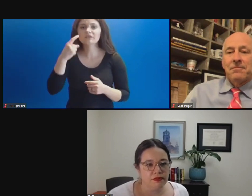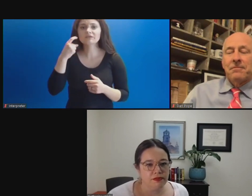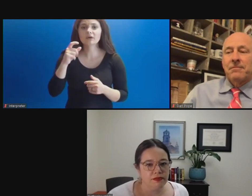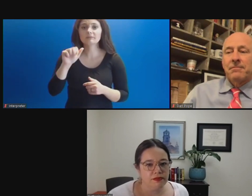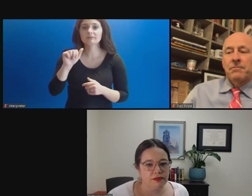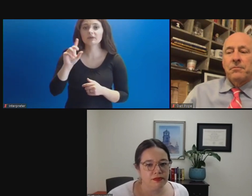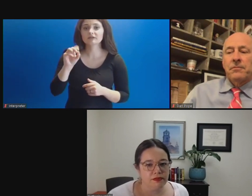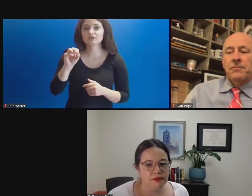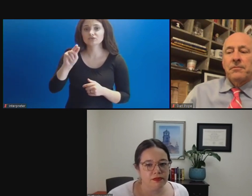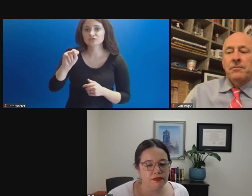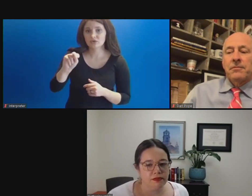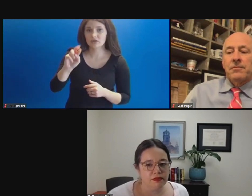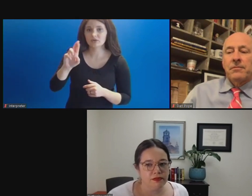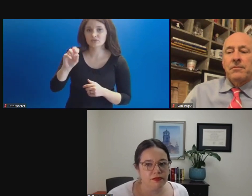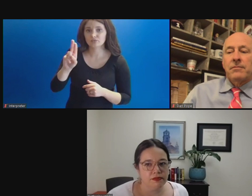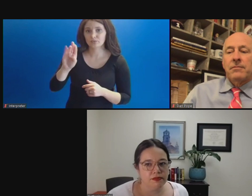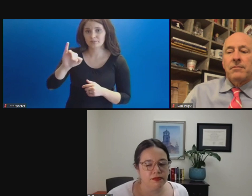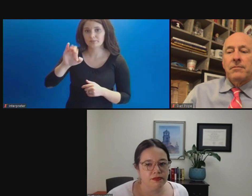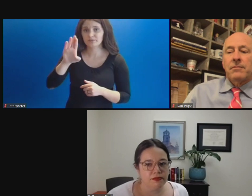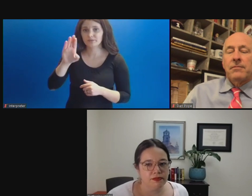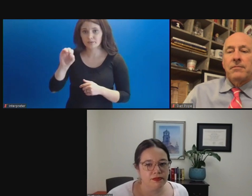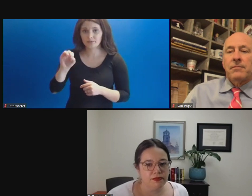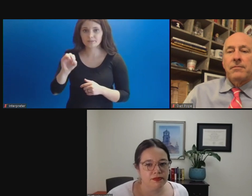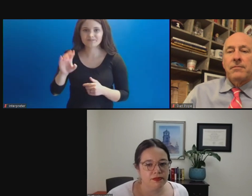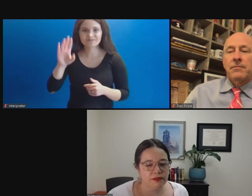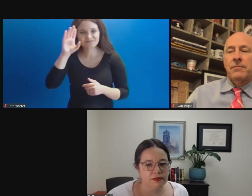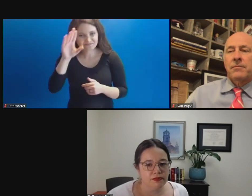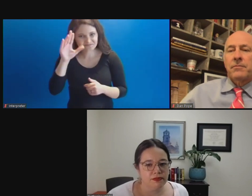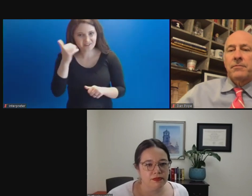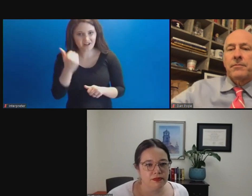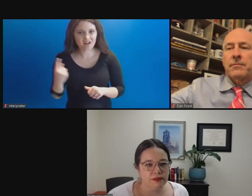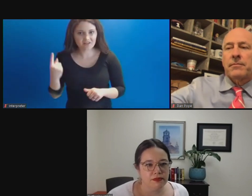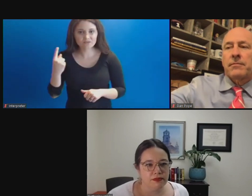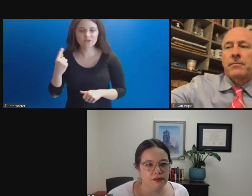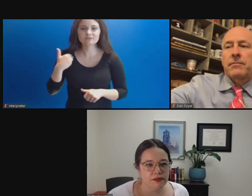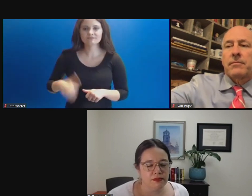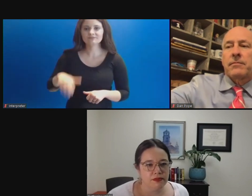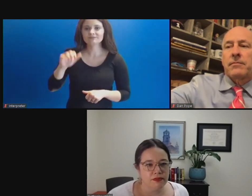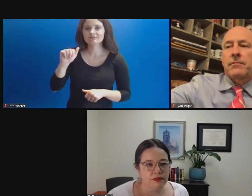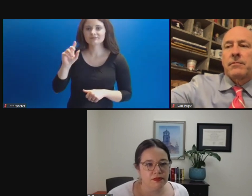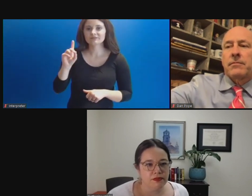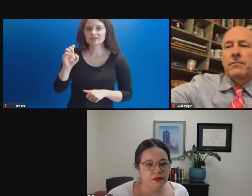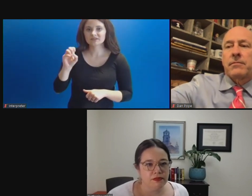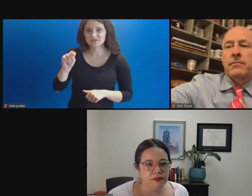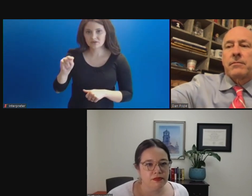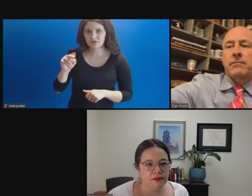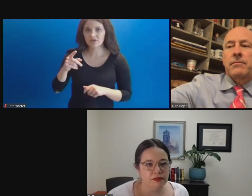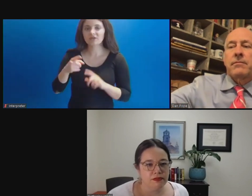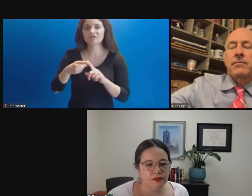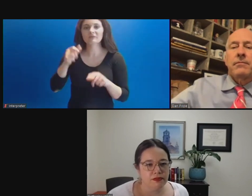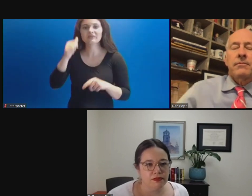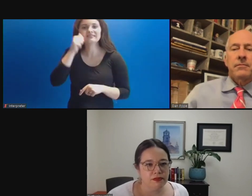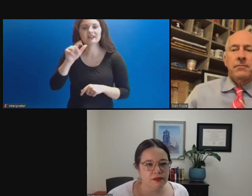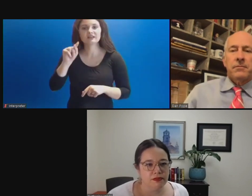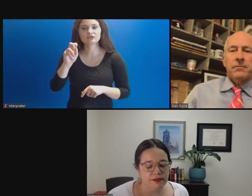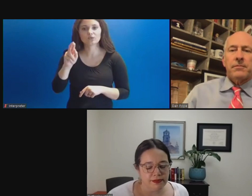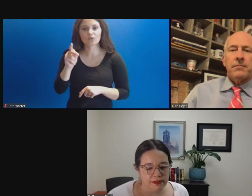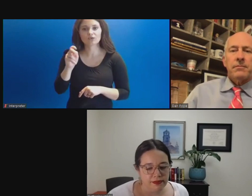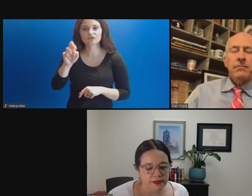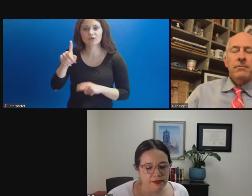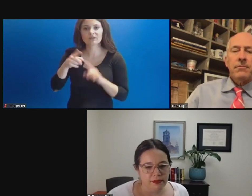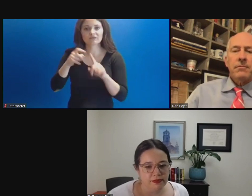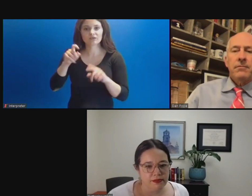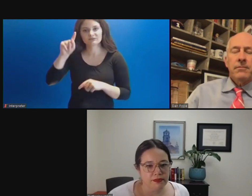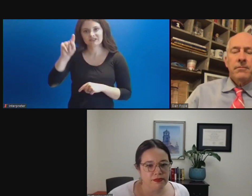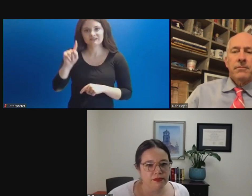Adon? Hang on. Hi, everyone. I'm Adon Rubio from the Daily Torador newspaper at Texas Tech. And